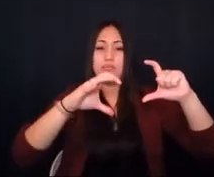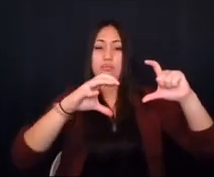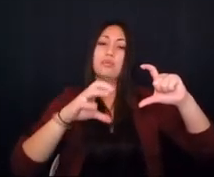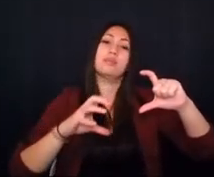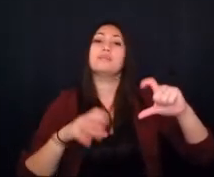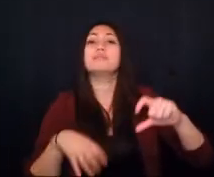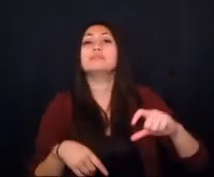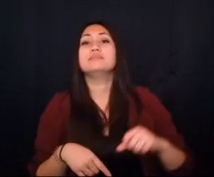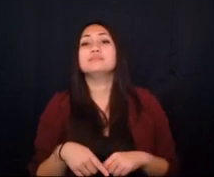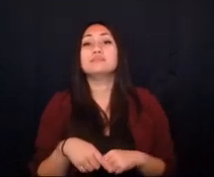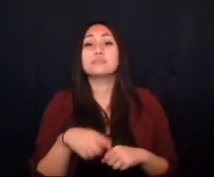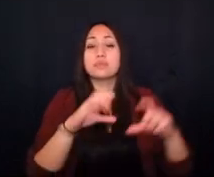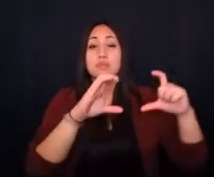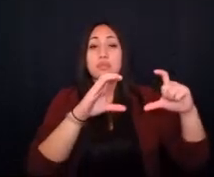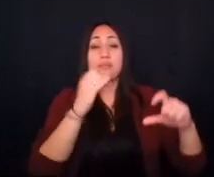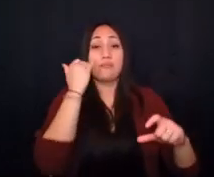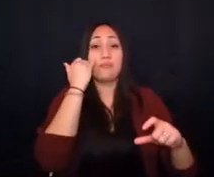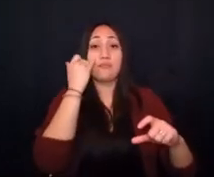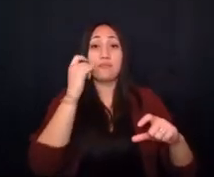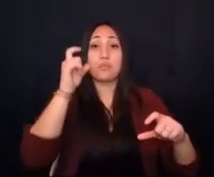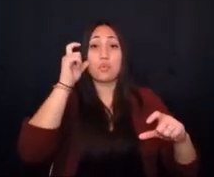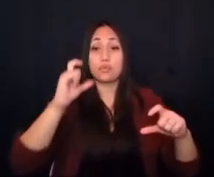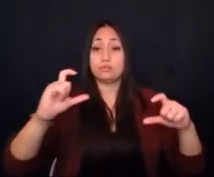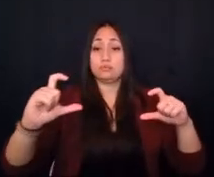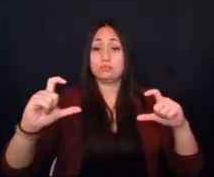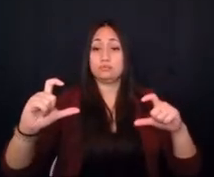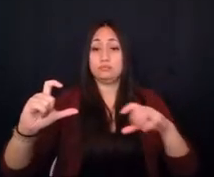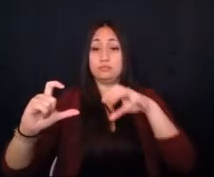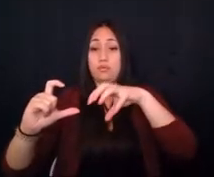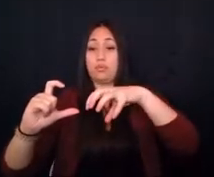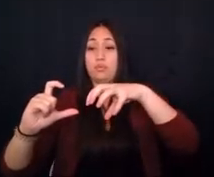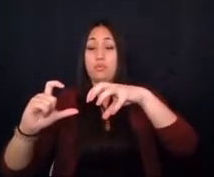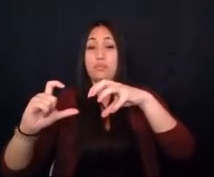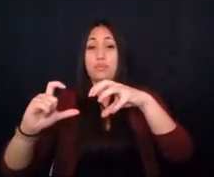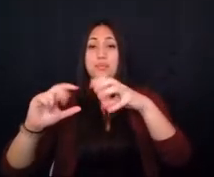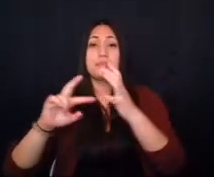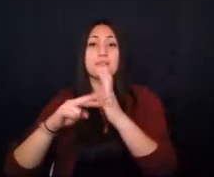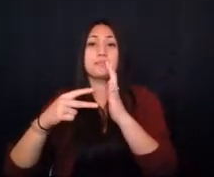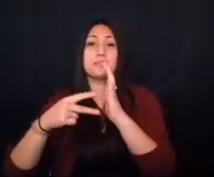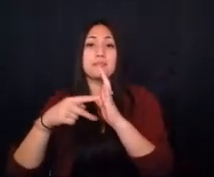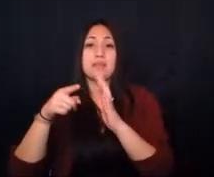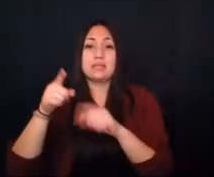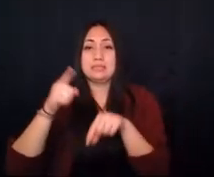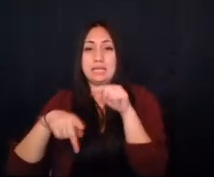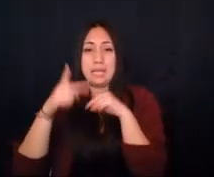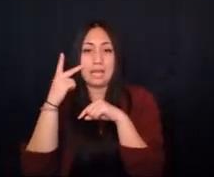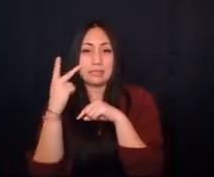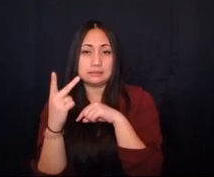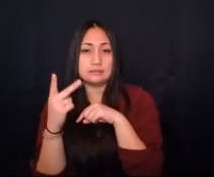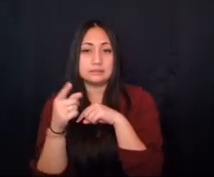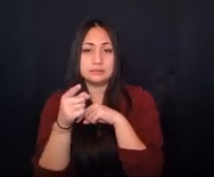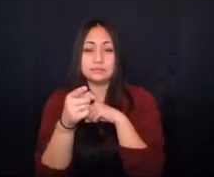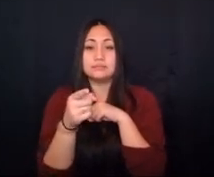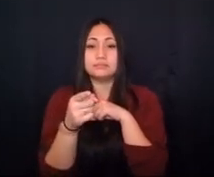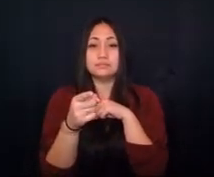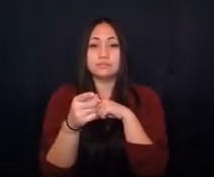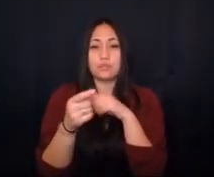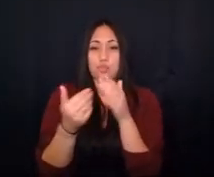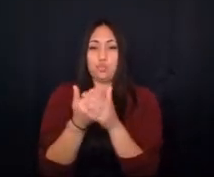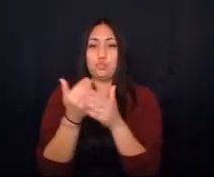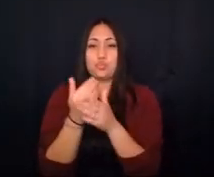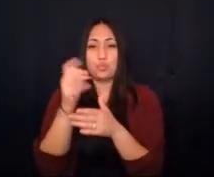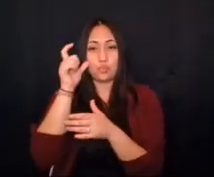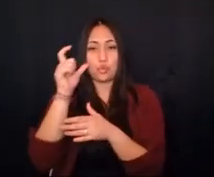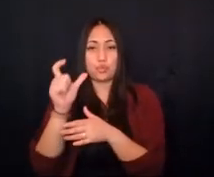light cannot reflect down to Earth, and the moon looks like it has disappeared. This is represented by a cookie without any cream. The moon is